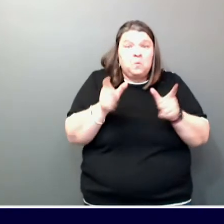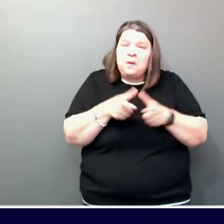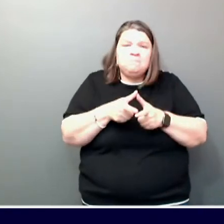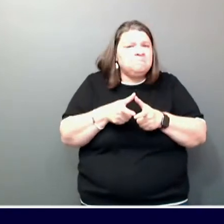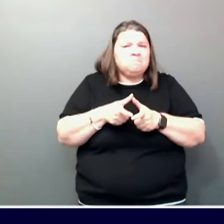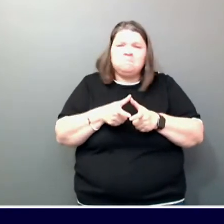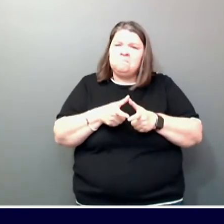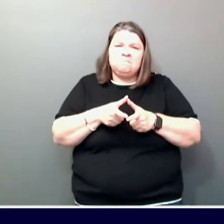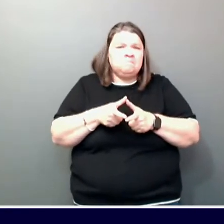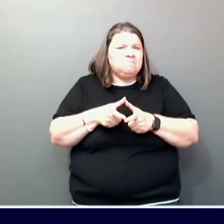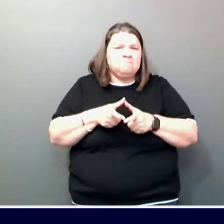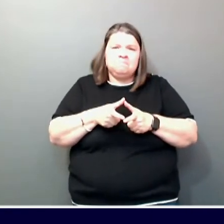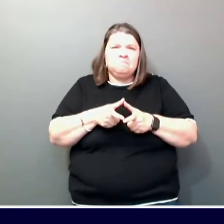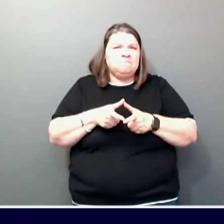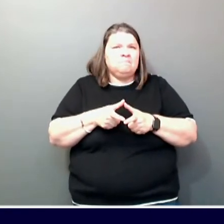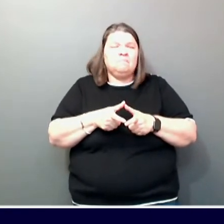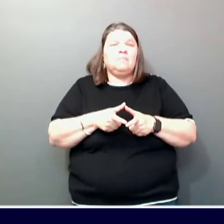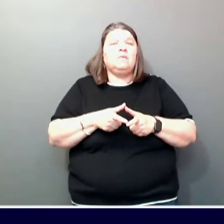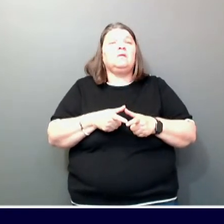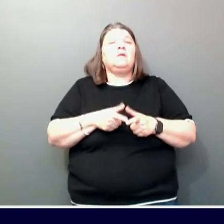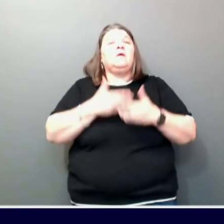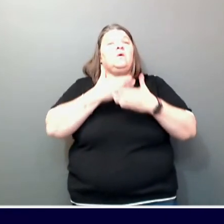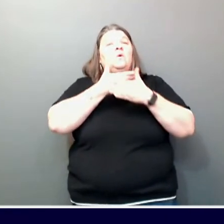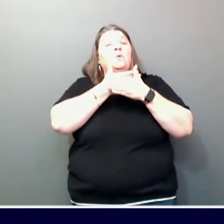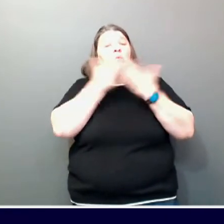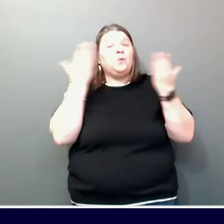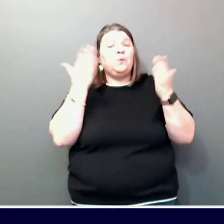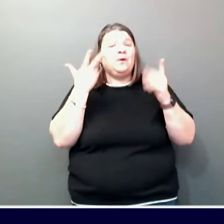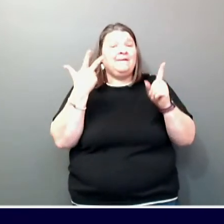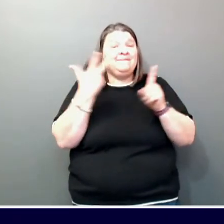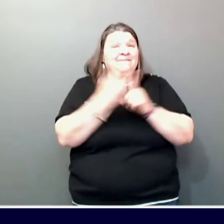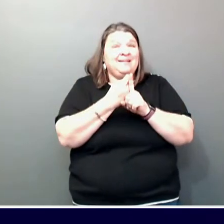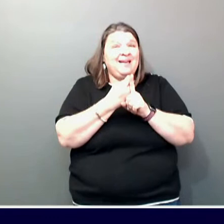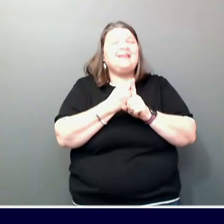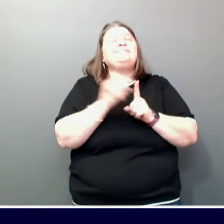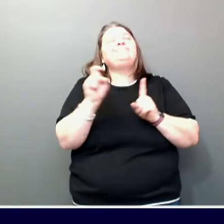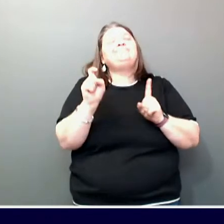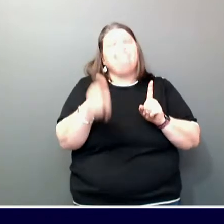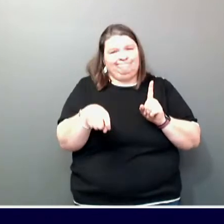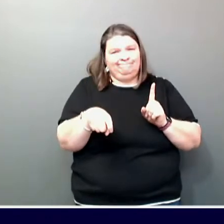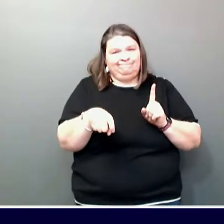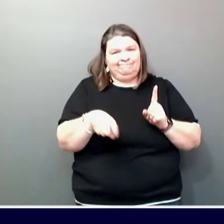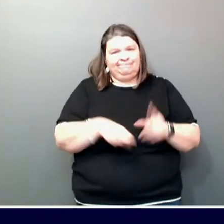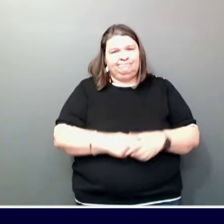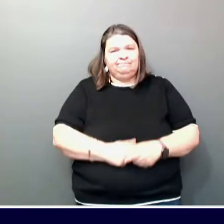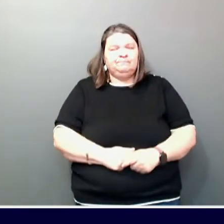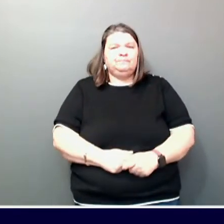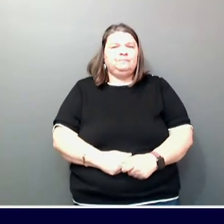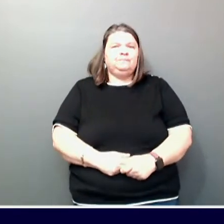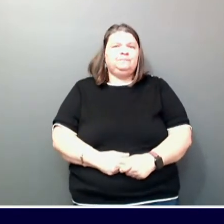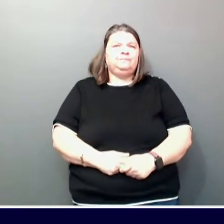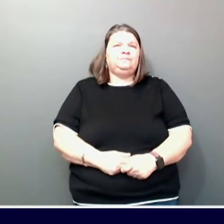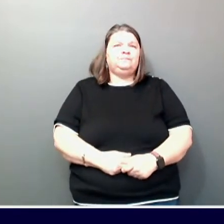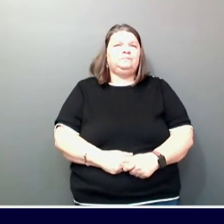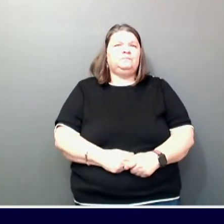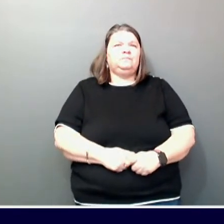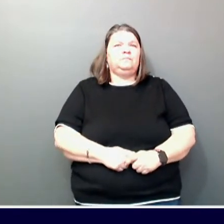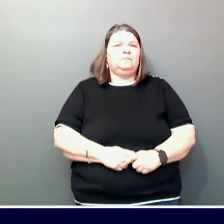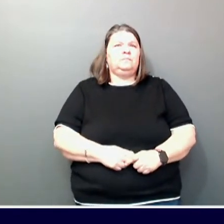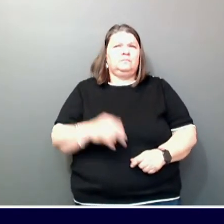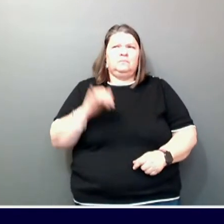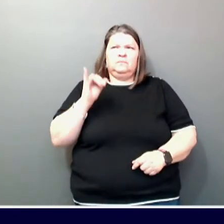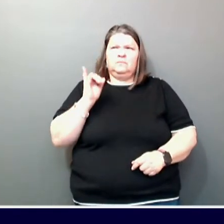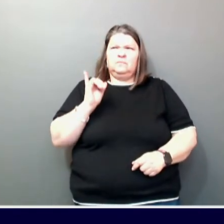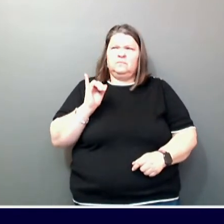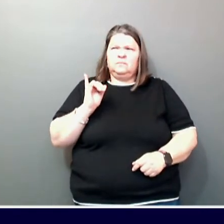vaccines. If they're not, there are other qualifications in place. We released that, I want to say maybe 2 weeks ago,